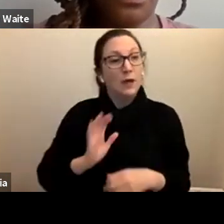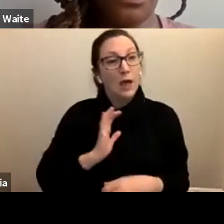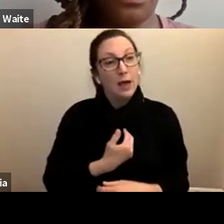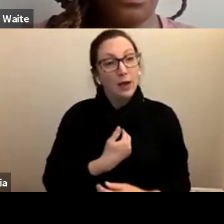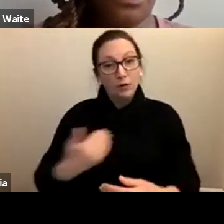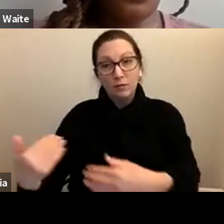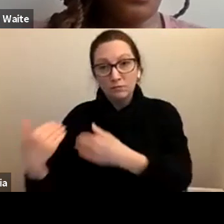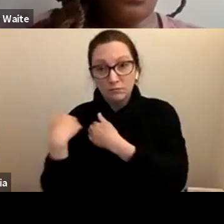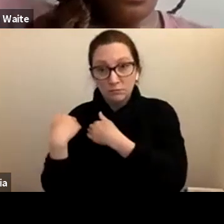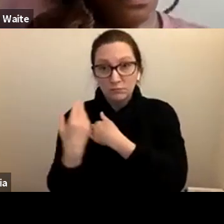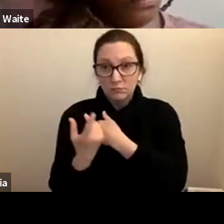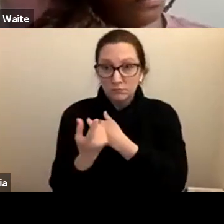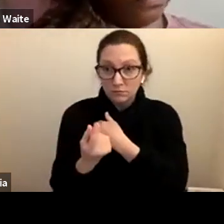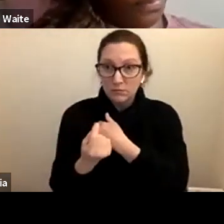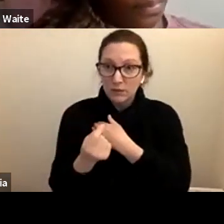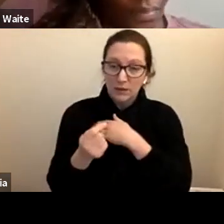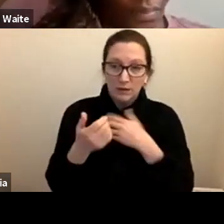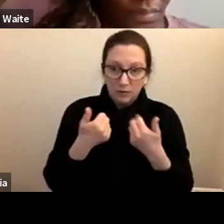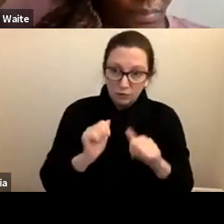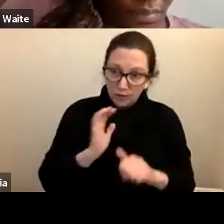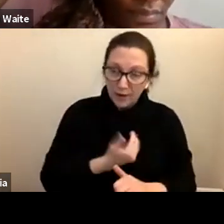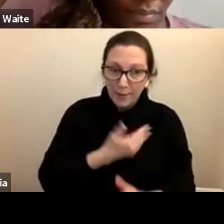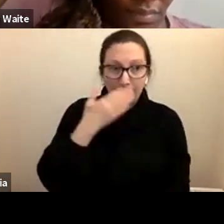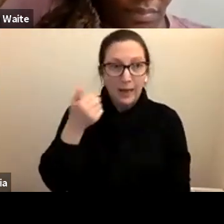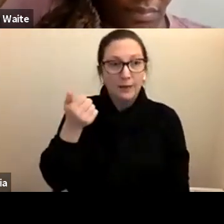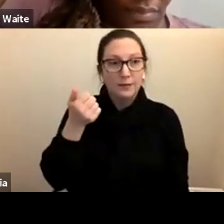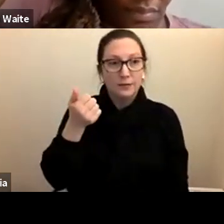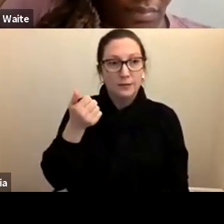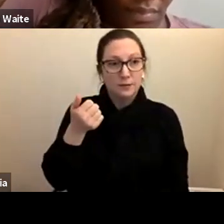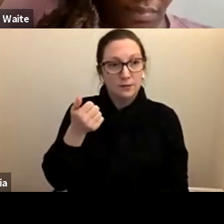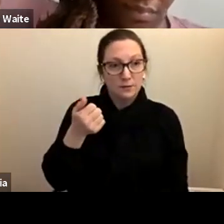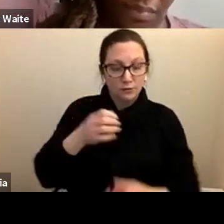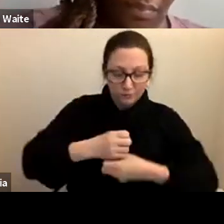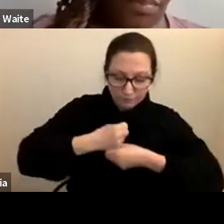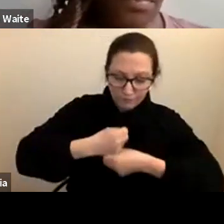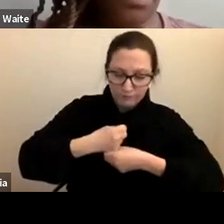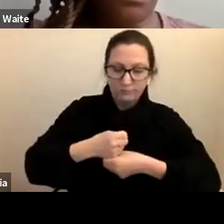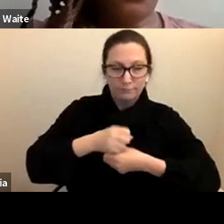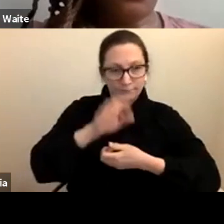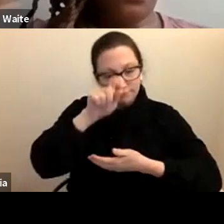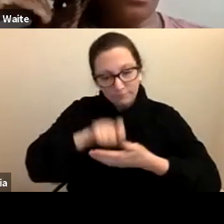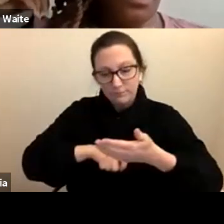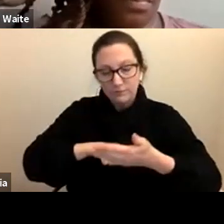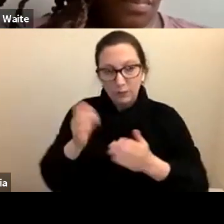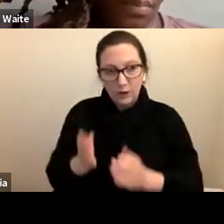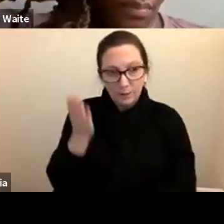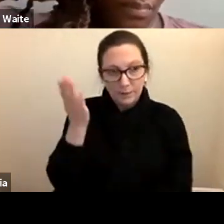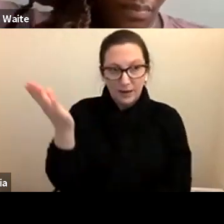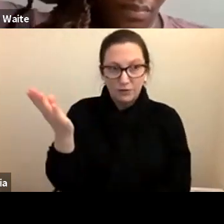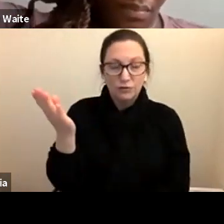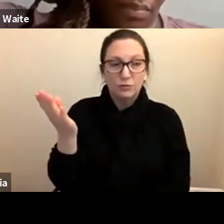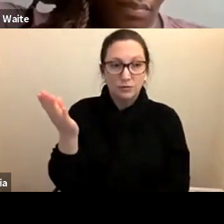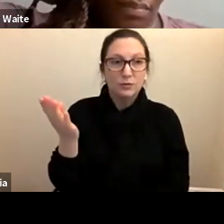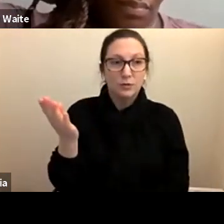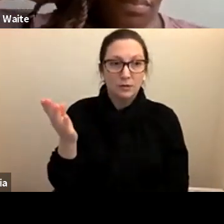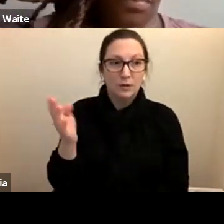to, you know, do our best to come up with a recommendation that really does meet the